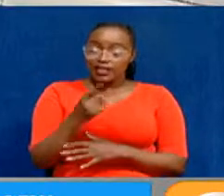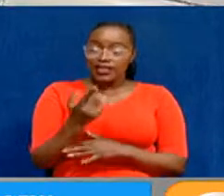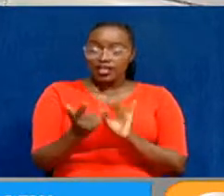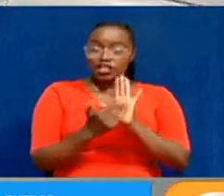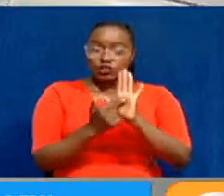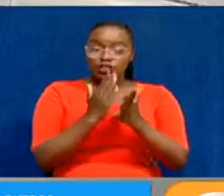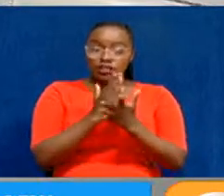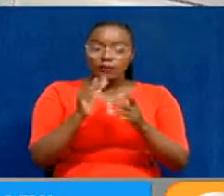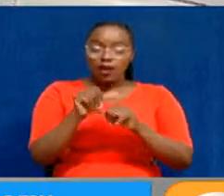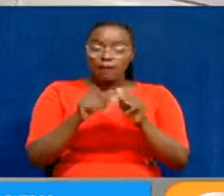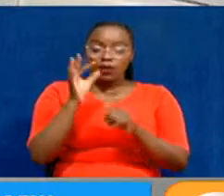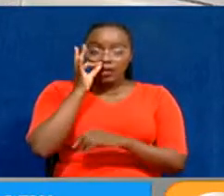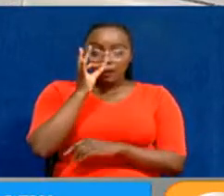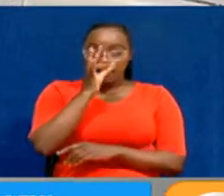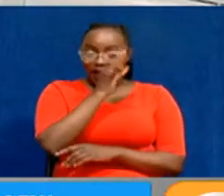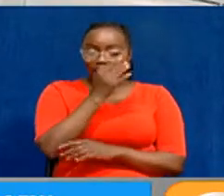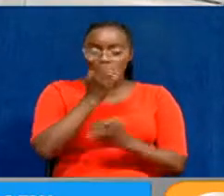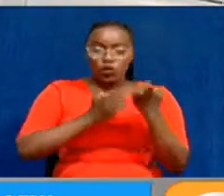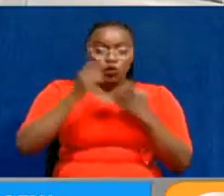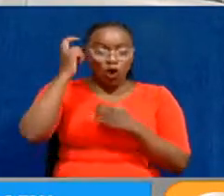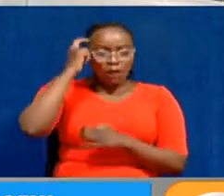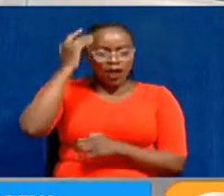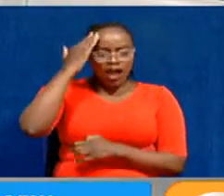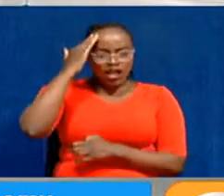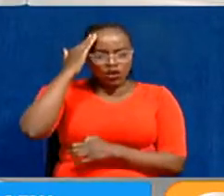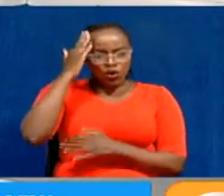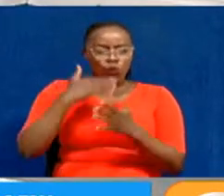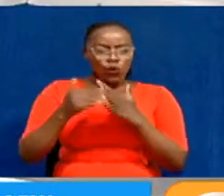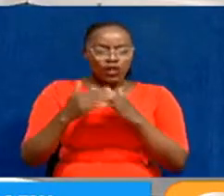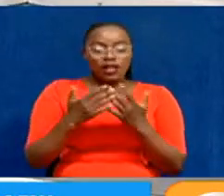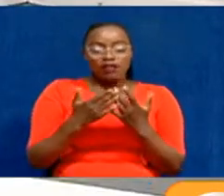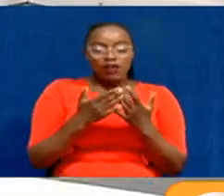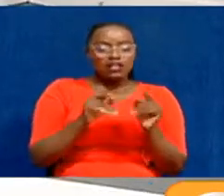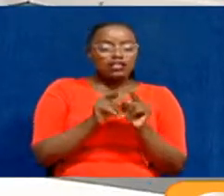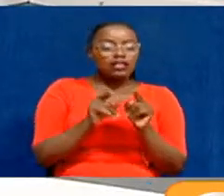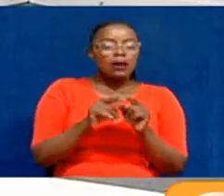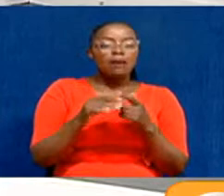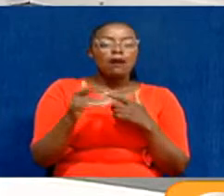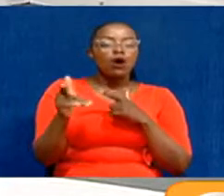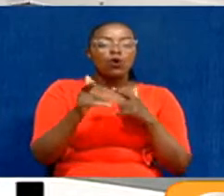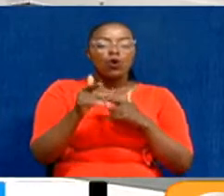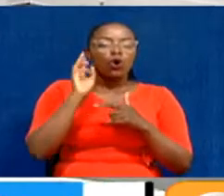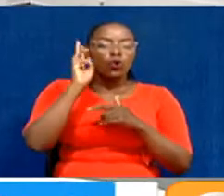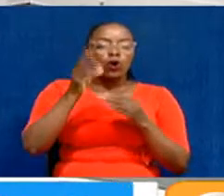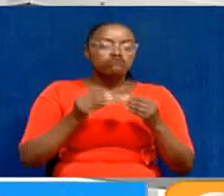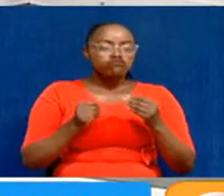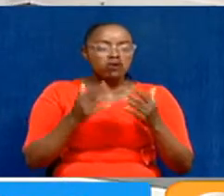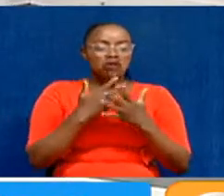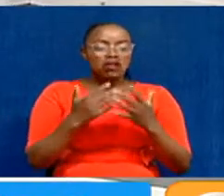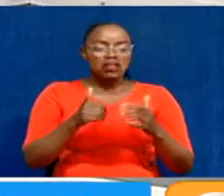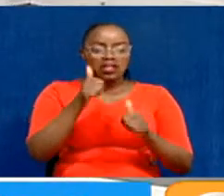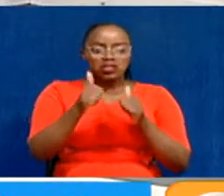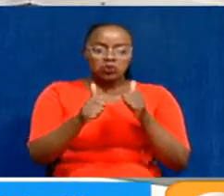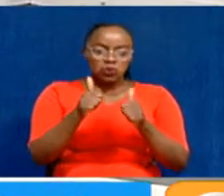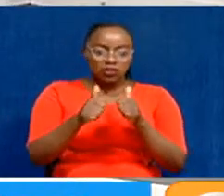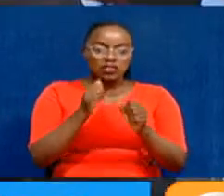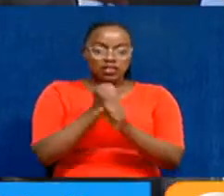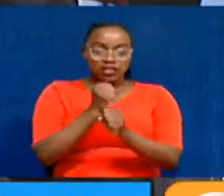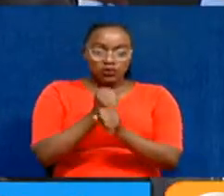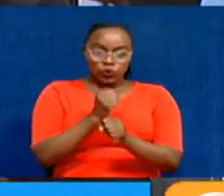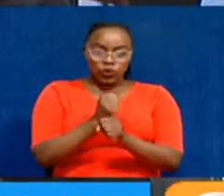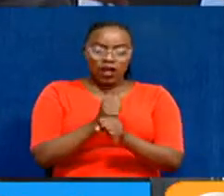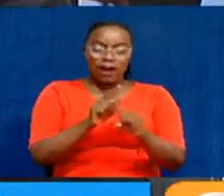something about Kibaki's economic mind. He knows what buttons to press for things to